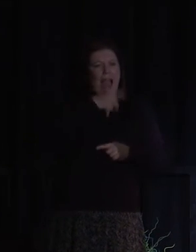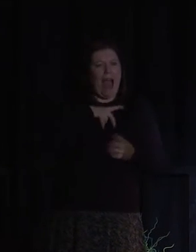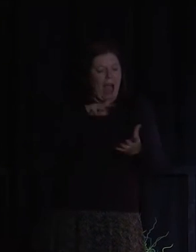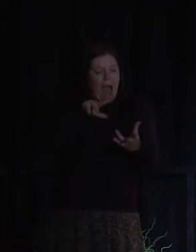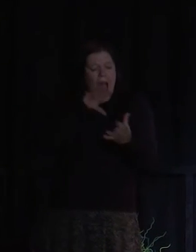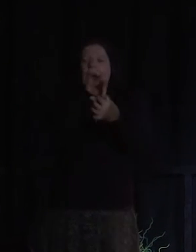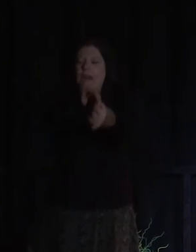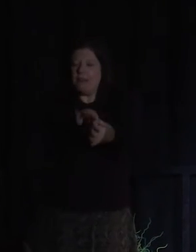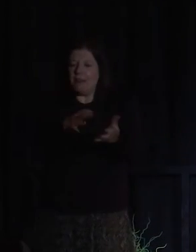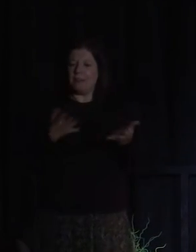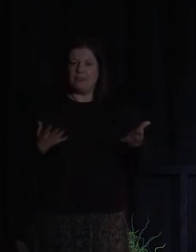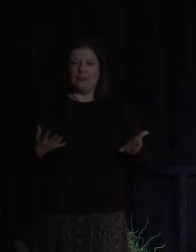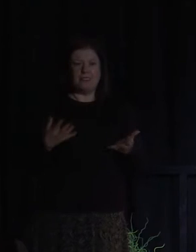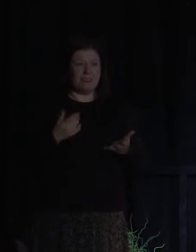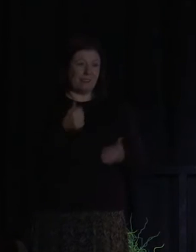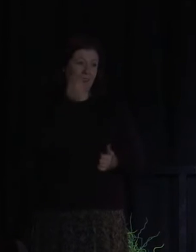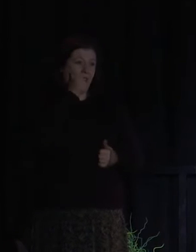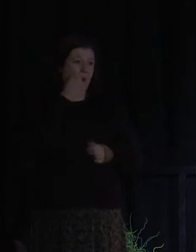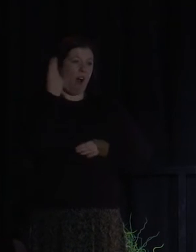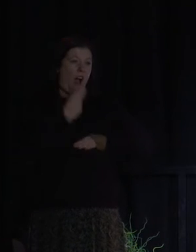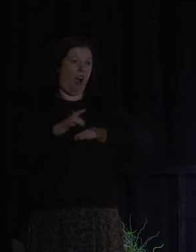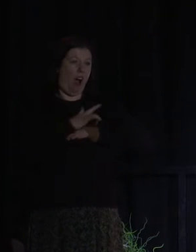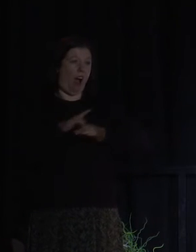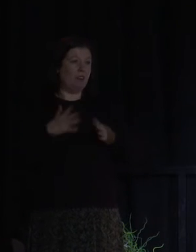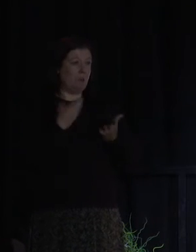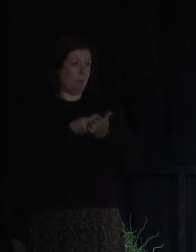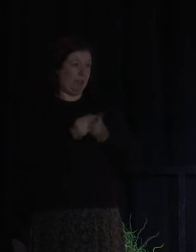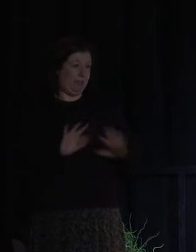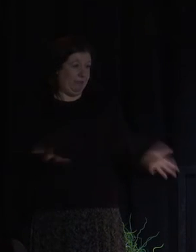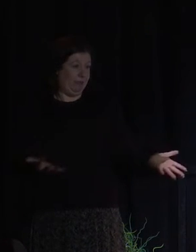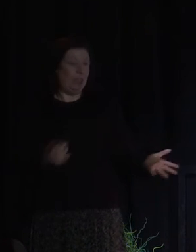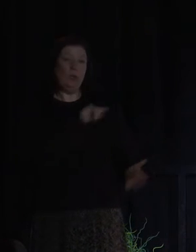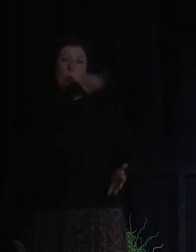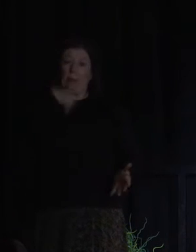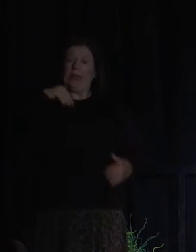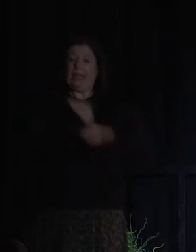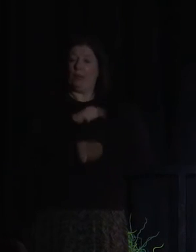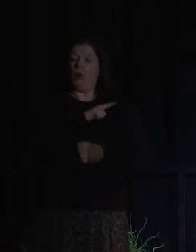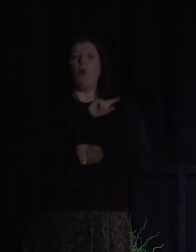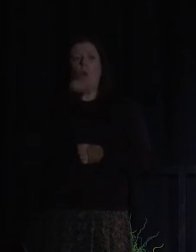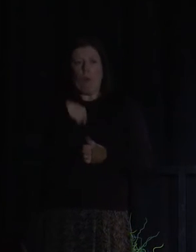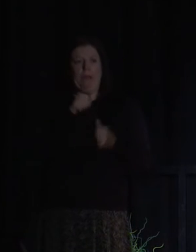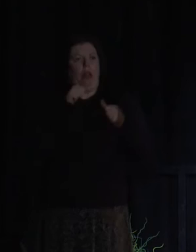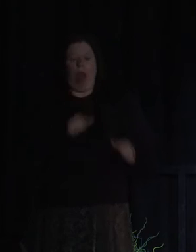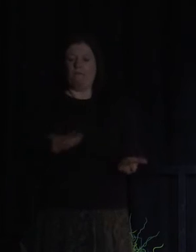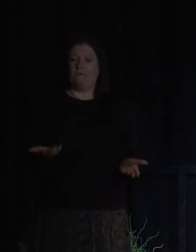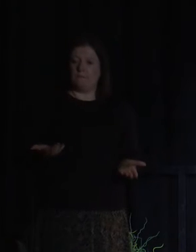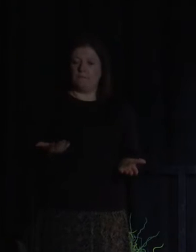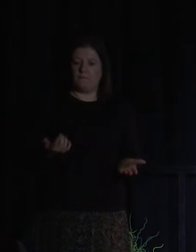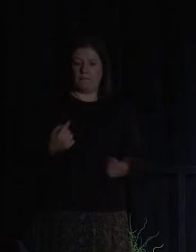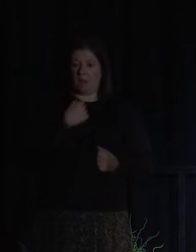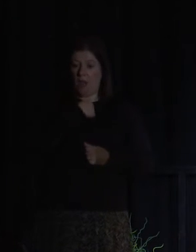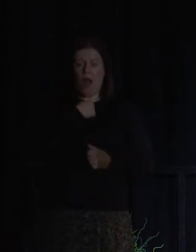do it. And there ain't no money in this industry. We do it for love, and that's so, so important. I tried to do some event about